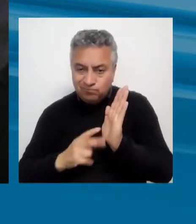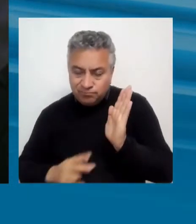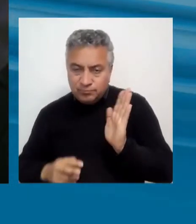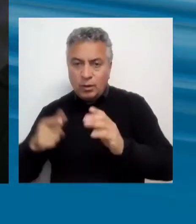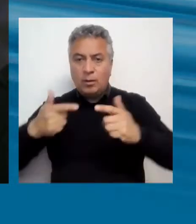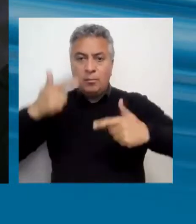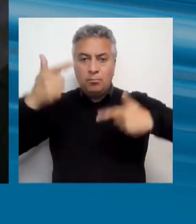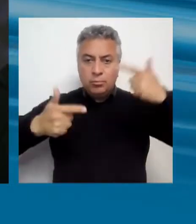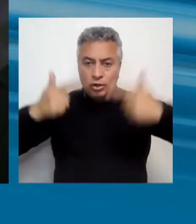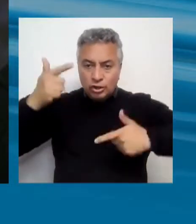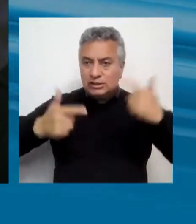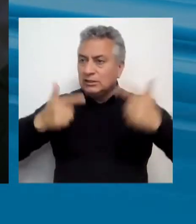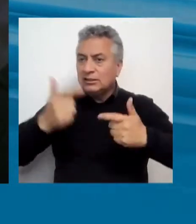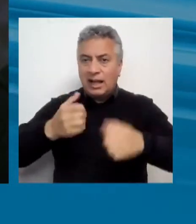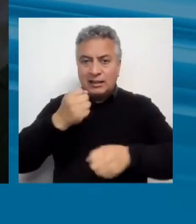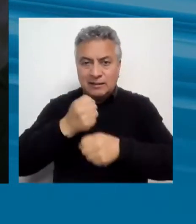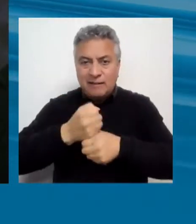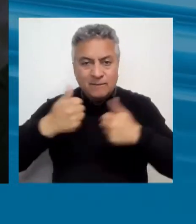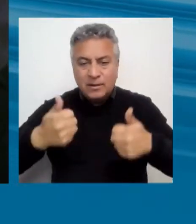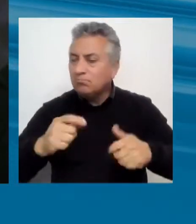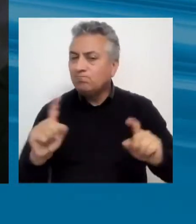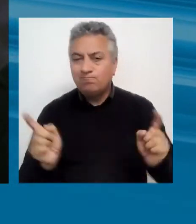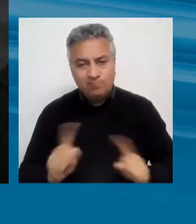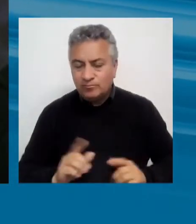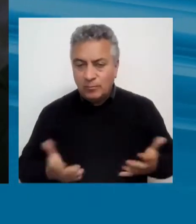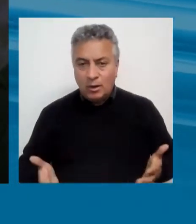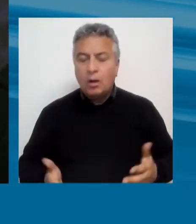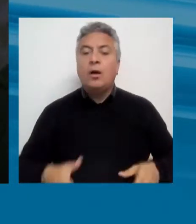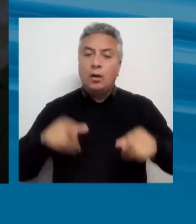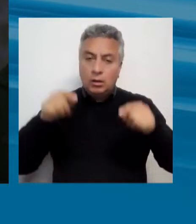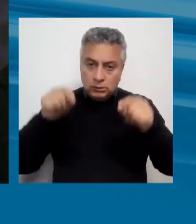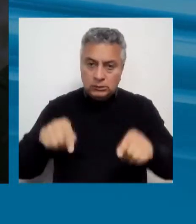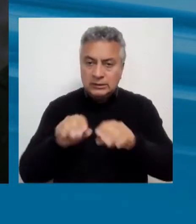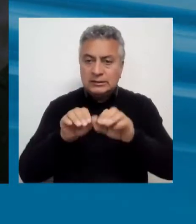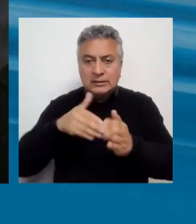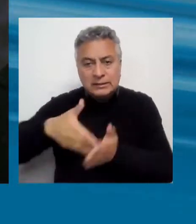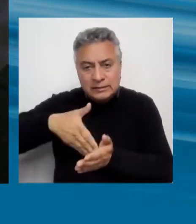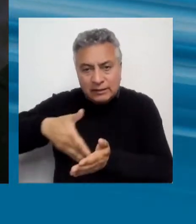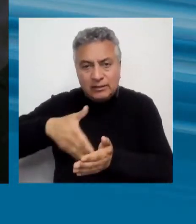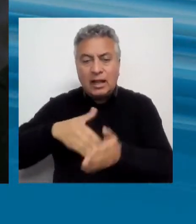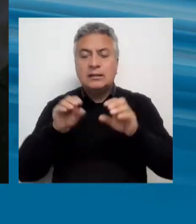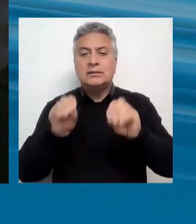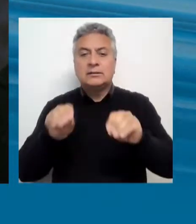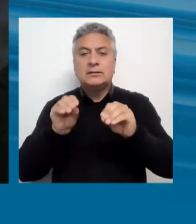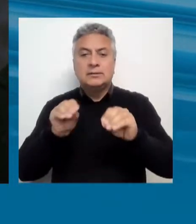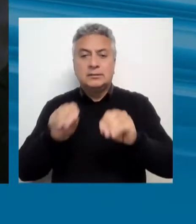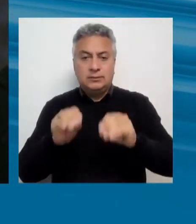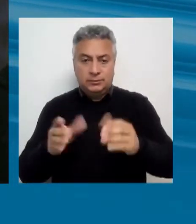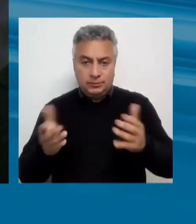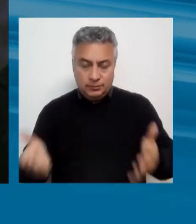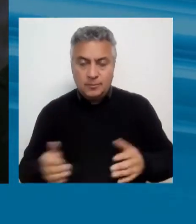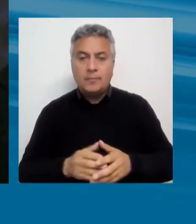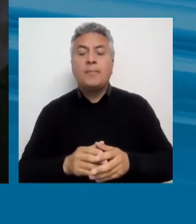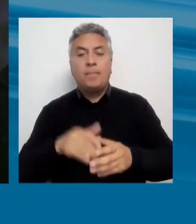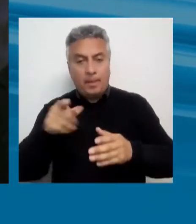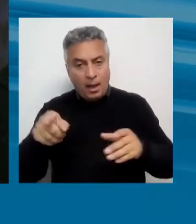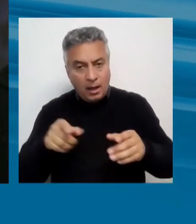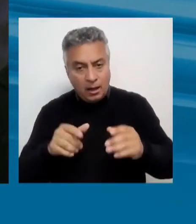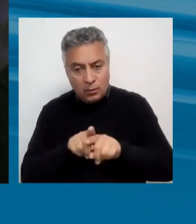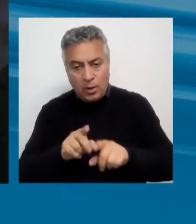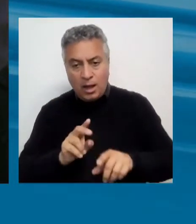programs, ineffective social programs, weakness in the education systems, and low